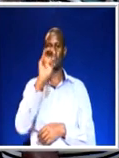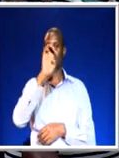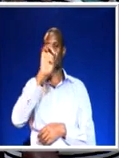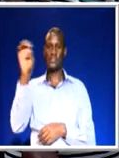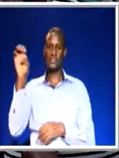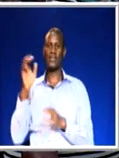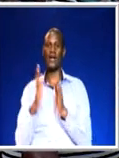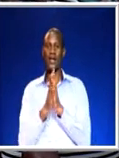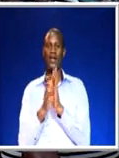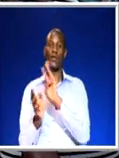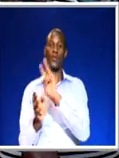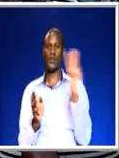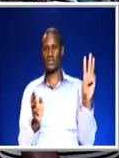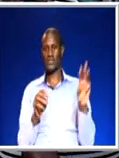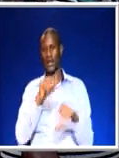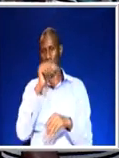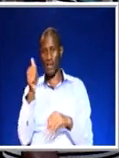Another major line of longitude